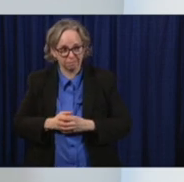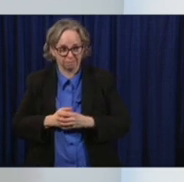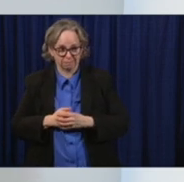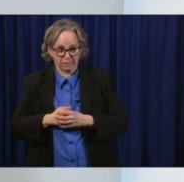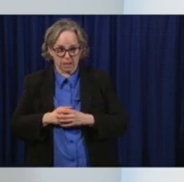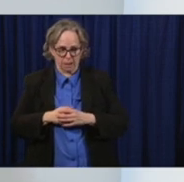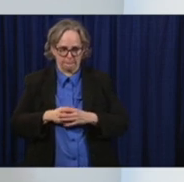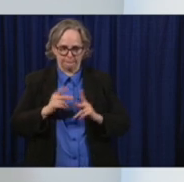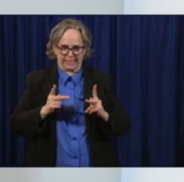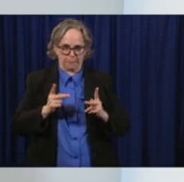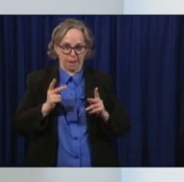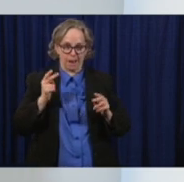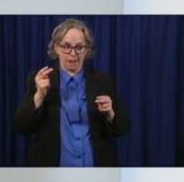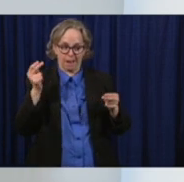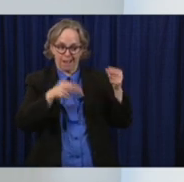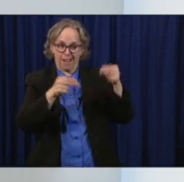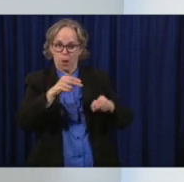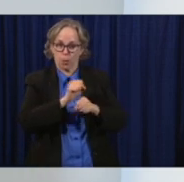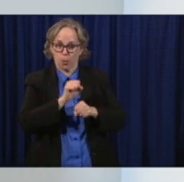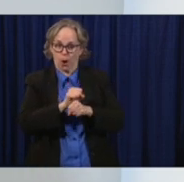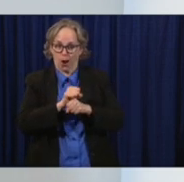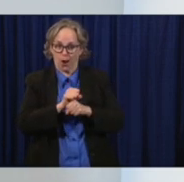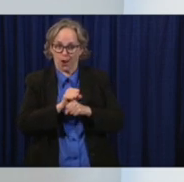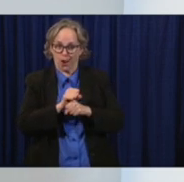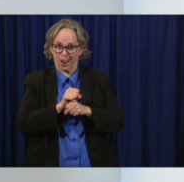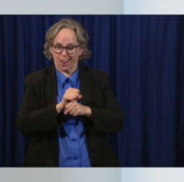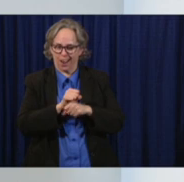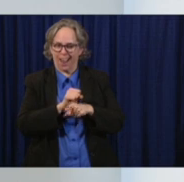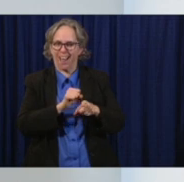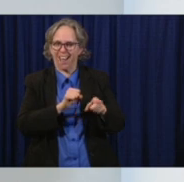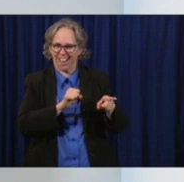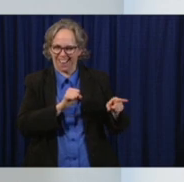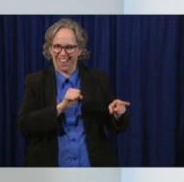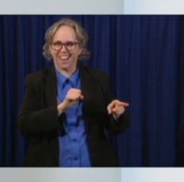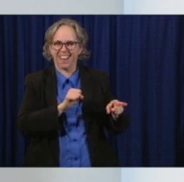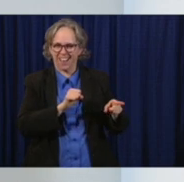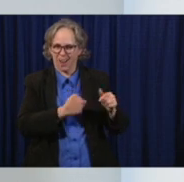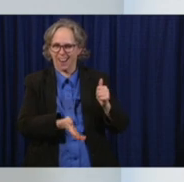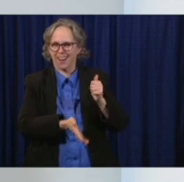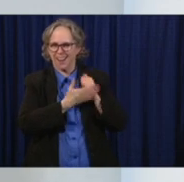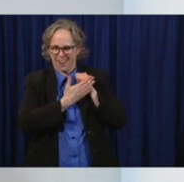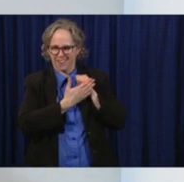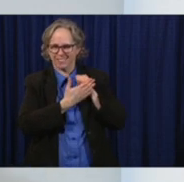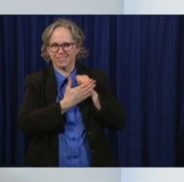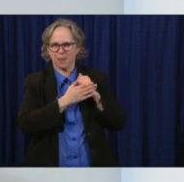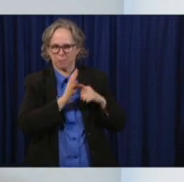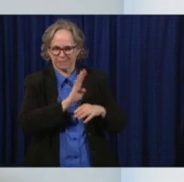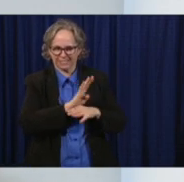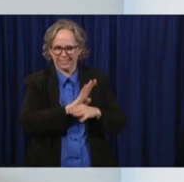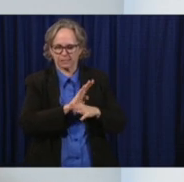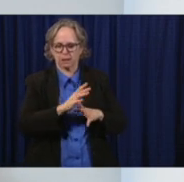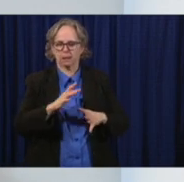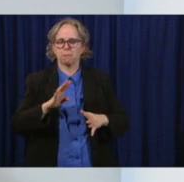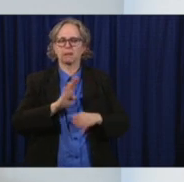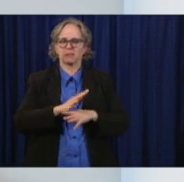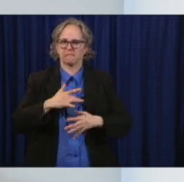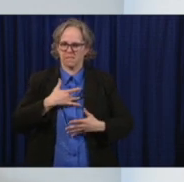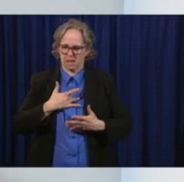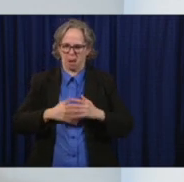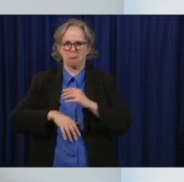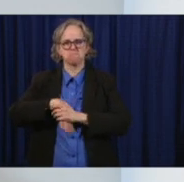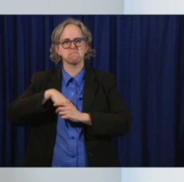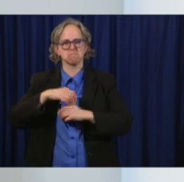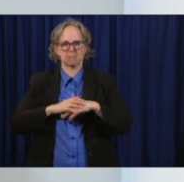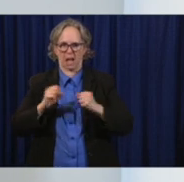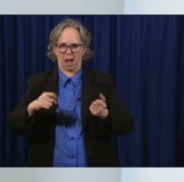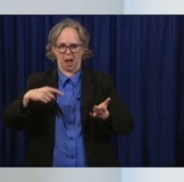That's always the case because employers need to feel confident of their financial situation before they begin the process of bringing people back